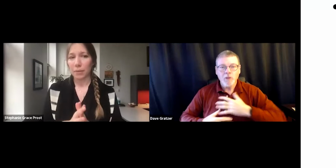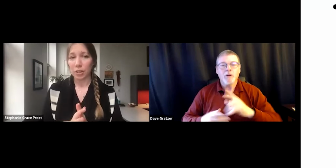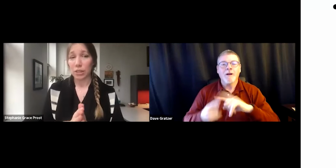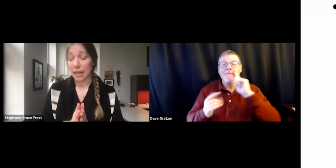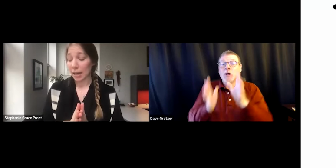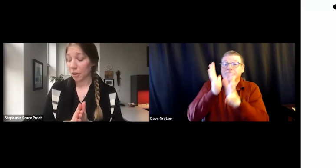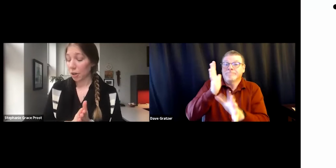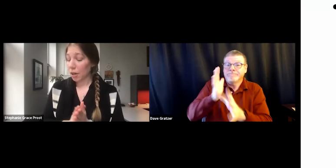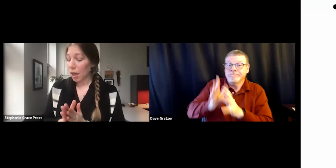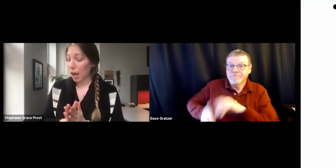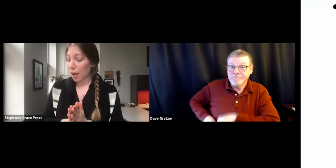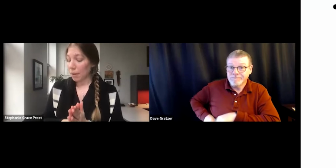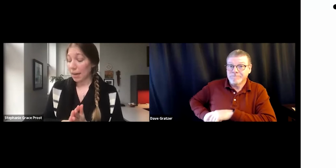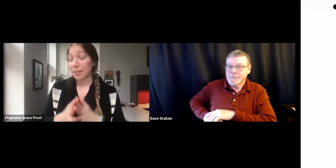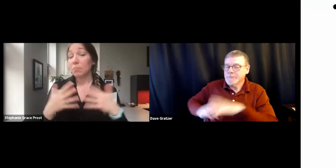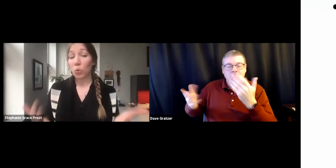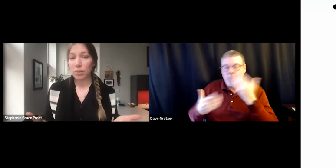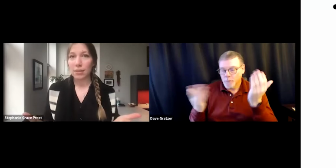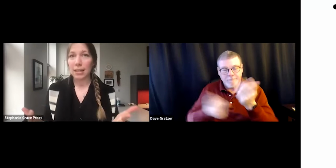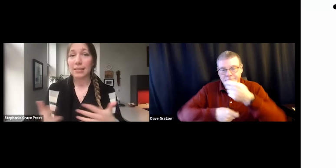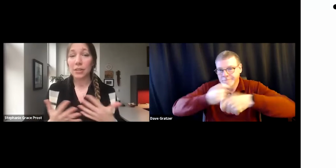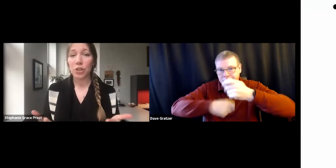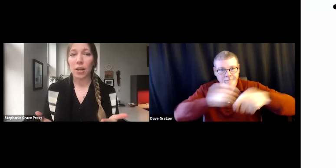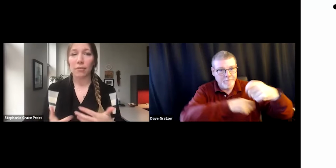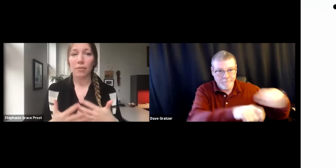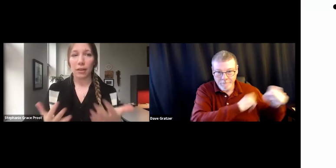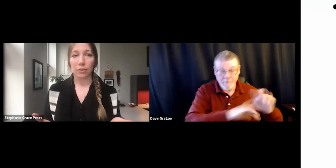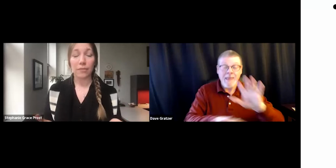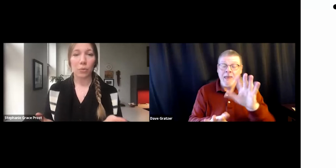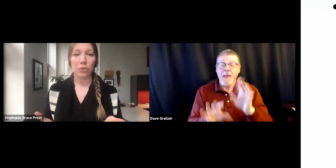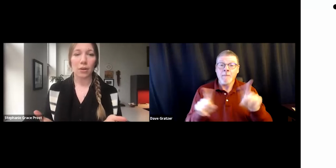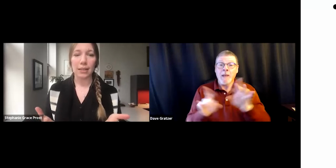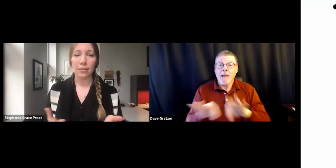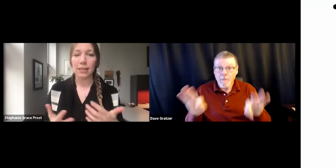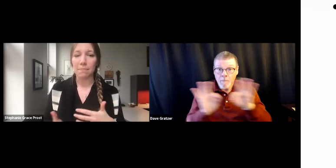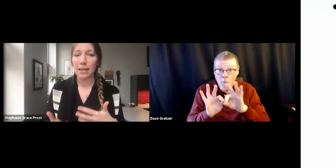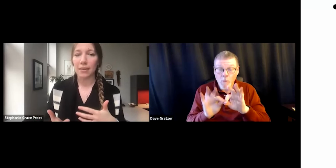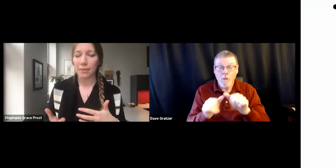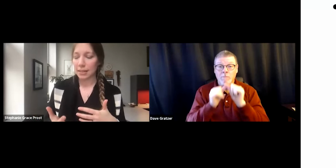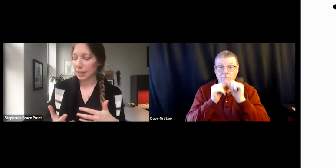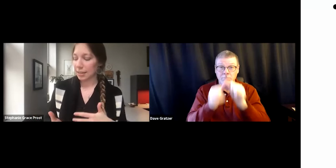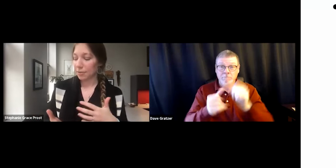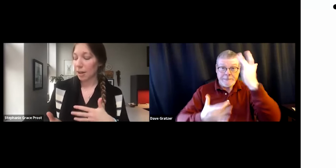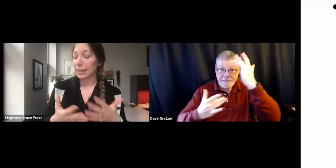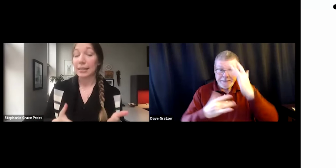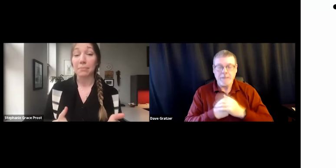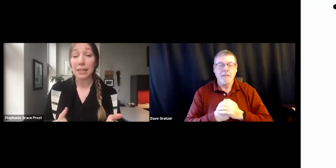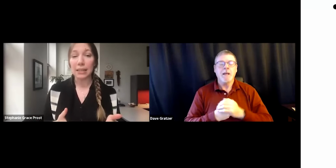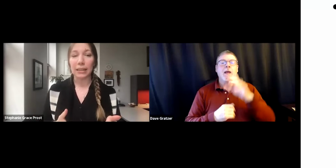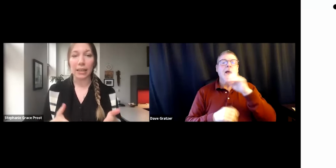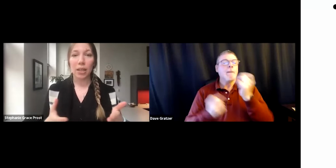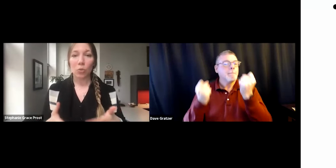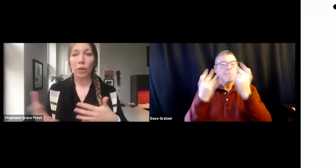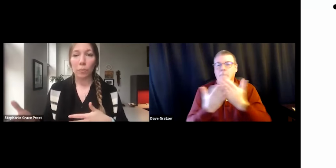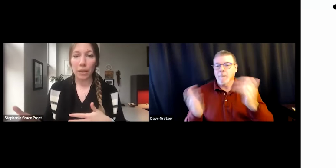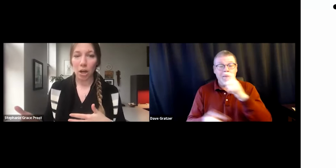reentry populations either. But as an important extension of living with chronic illness, many of these things, if not needed